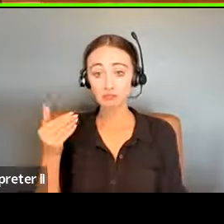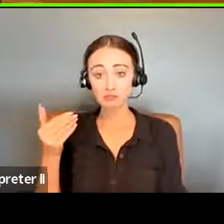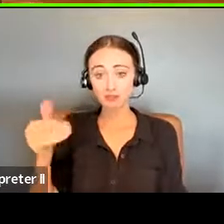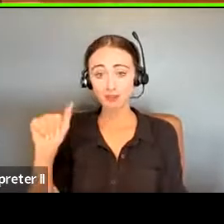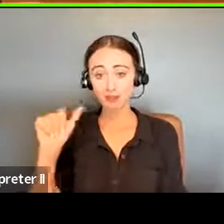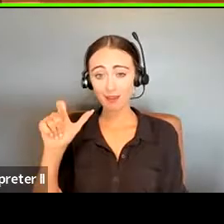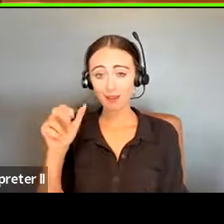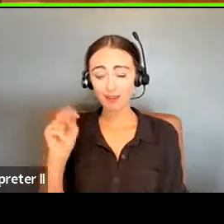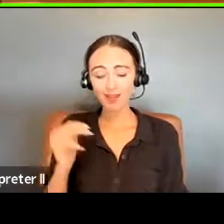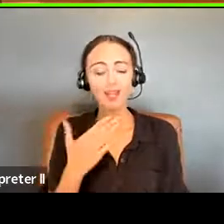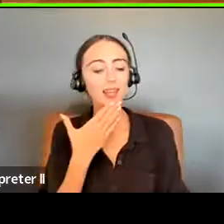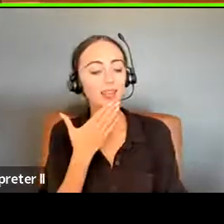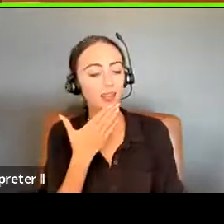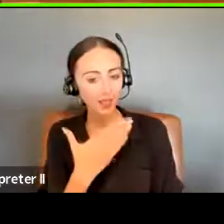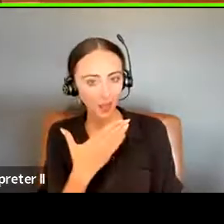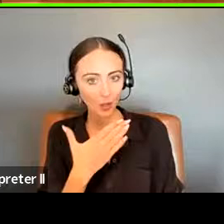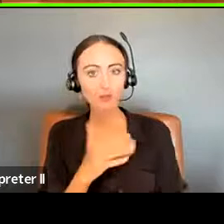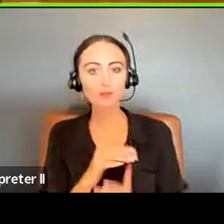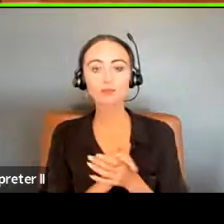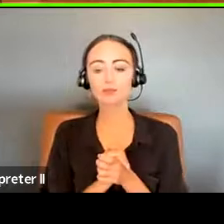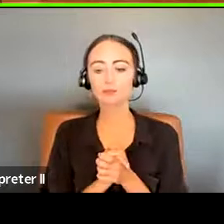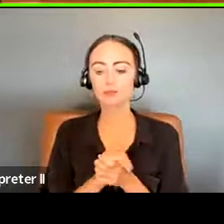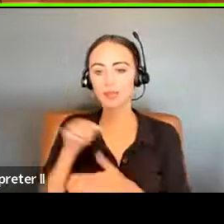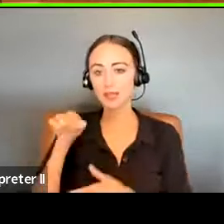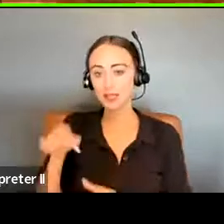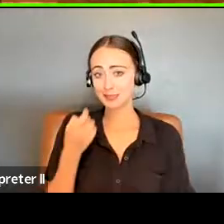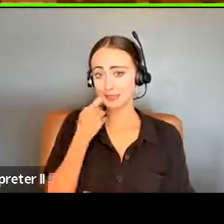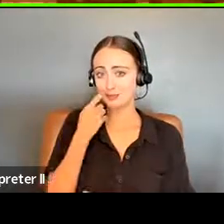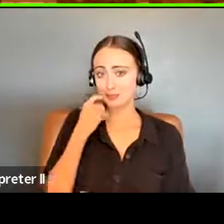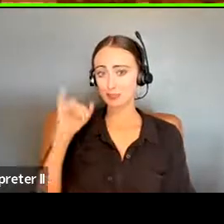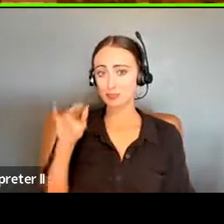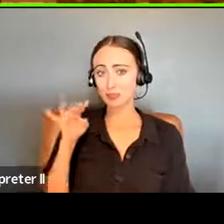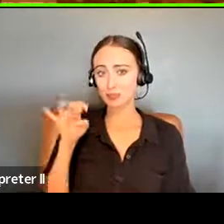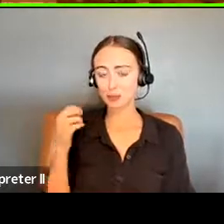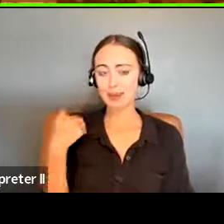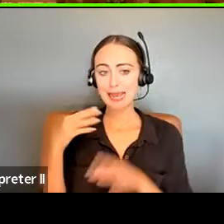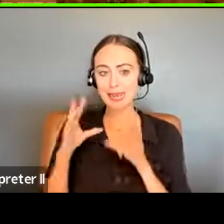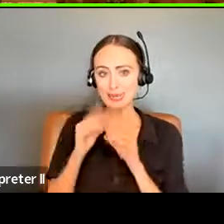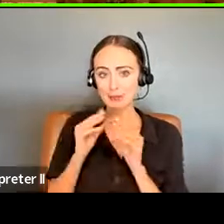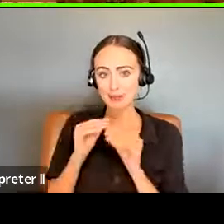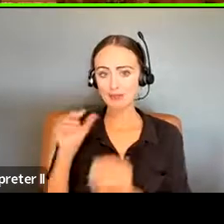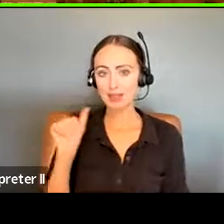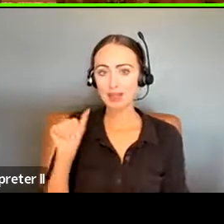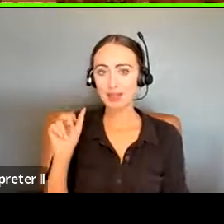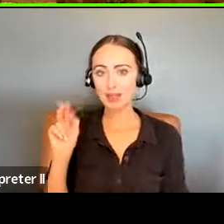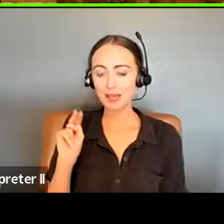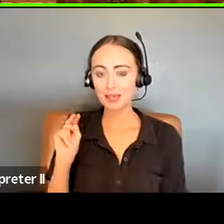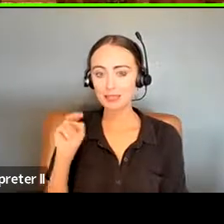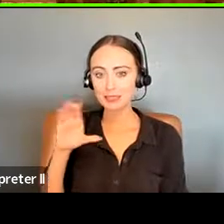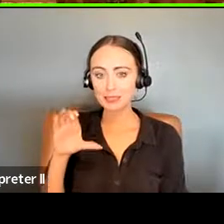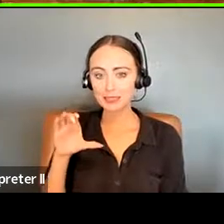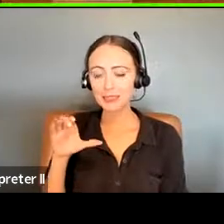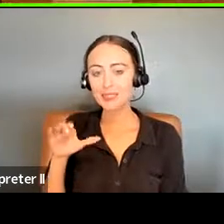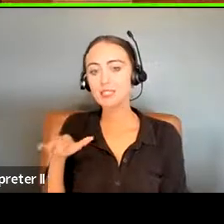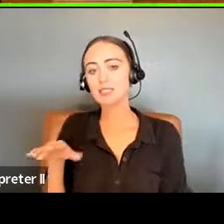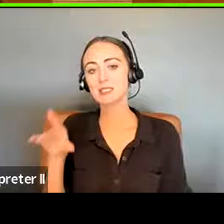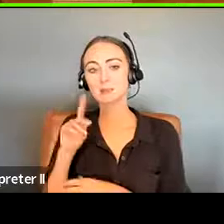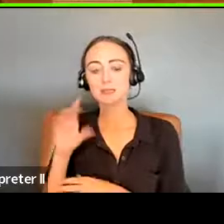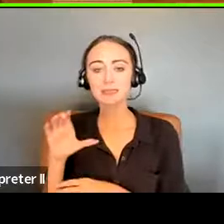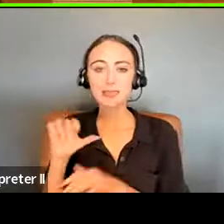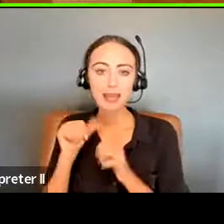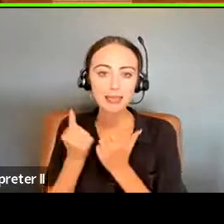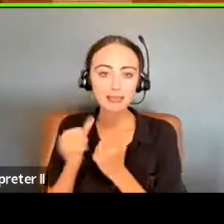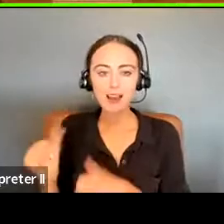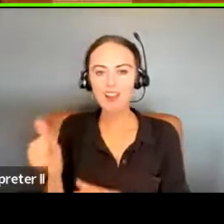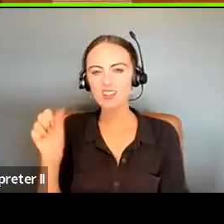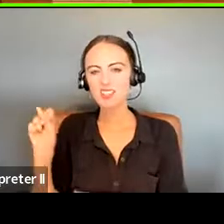Thank you very much, Mr. Chairman. This past June, I was convening a meeting of our ANCs, some district agencies, and some other